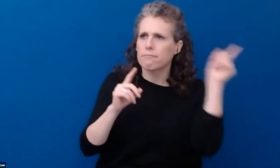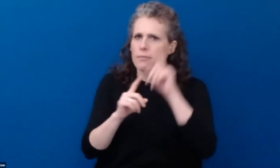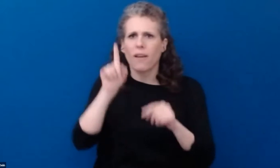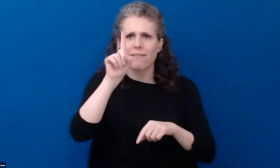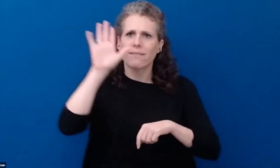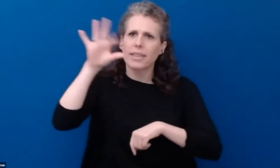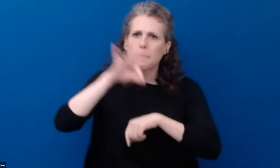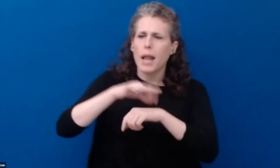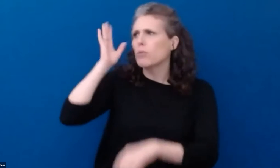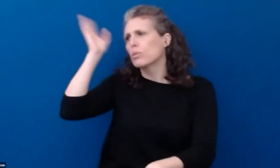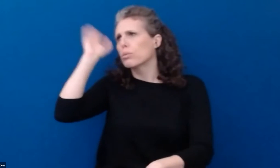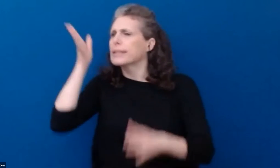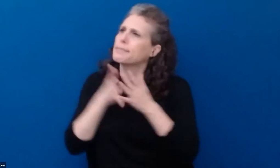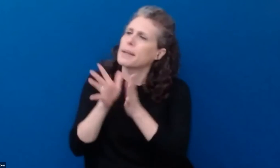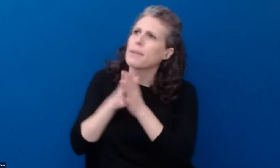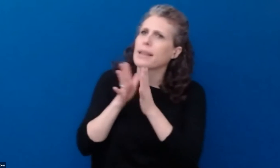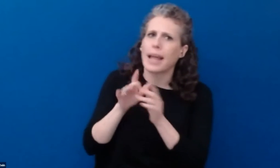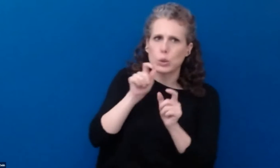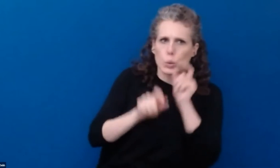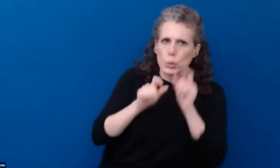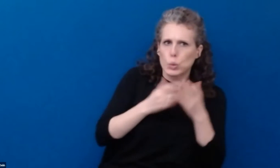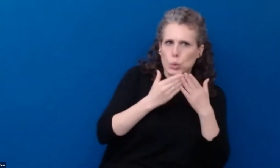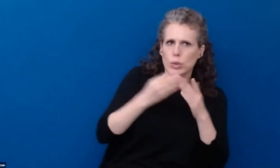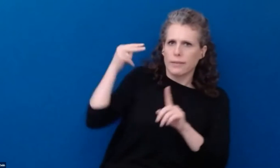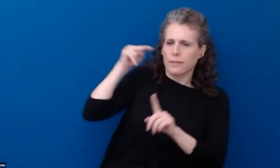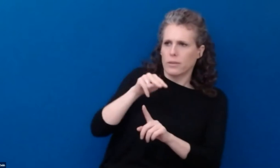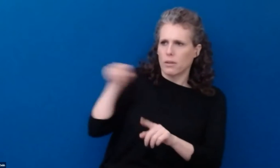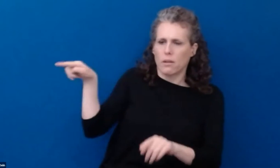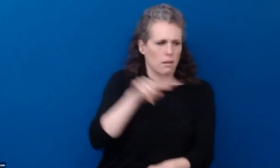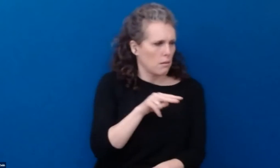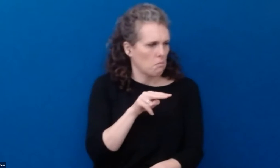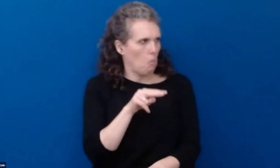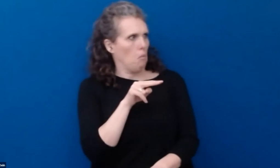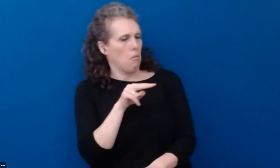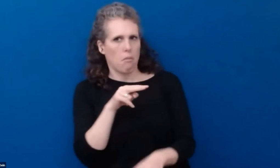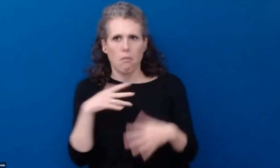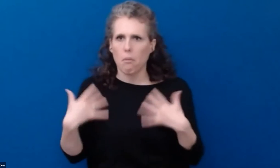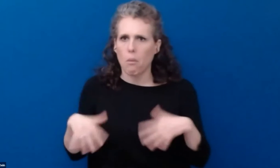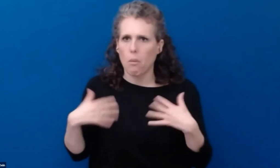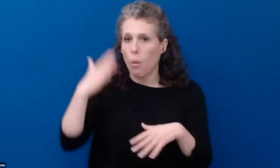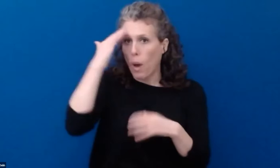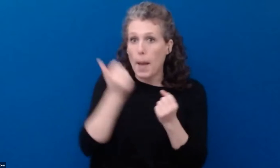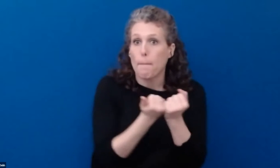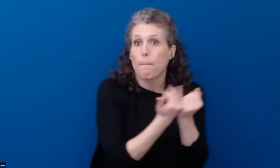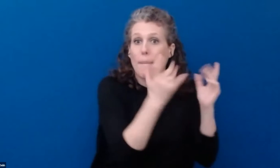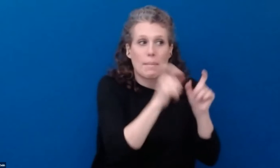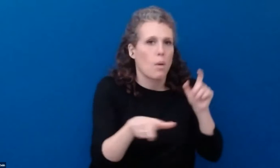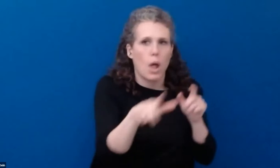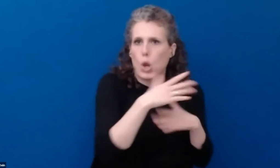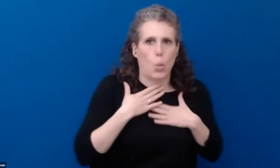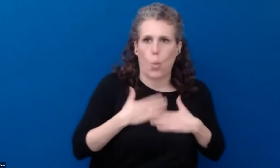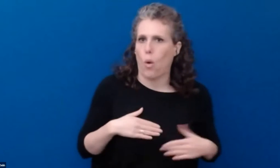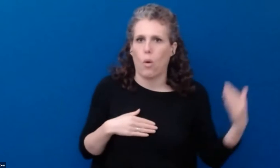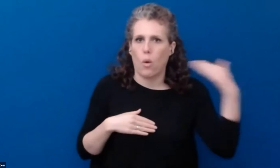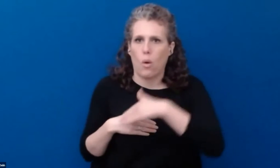how this is for the students. Because we had a lot of members who didn't want to speak up, who didn't want to be seen because they were like hiding